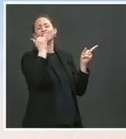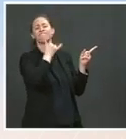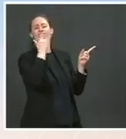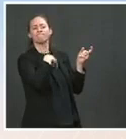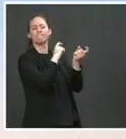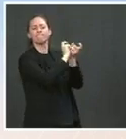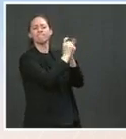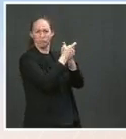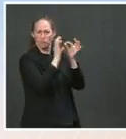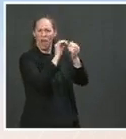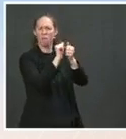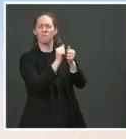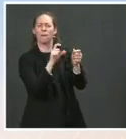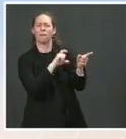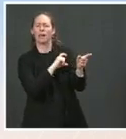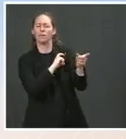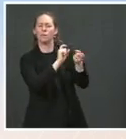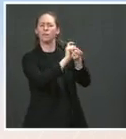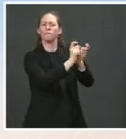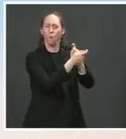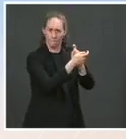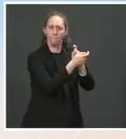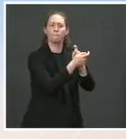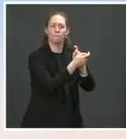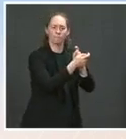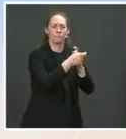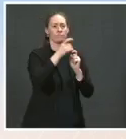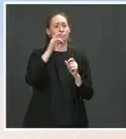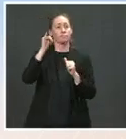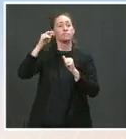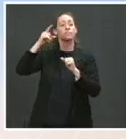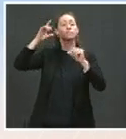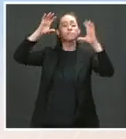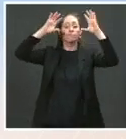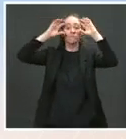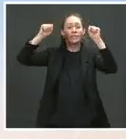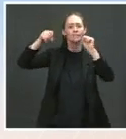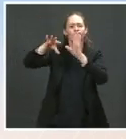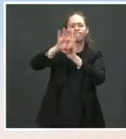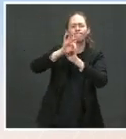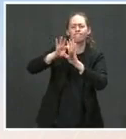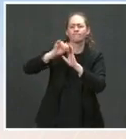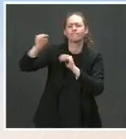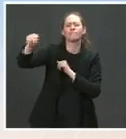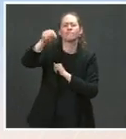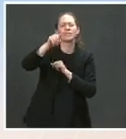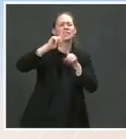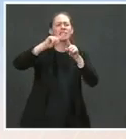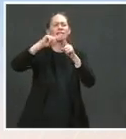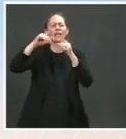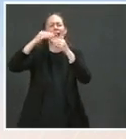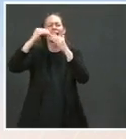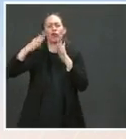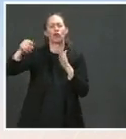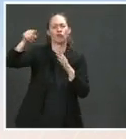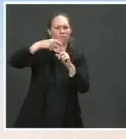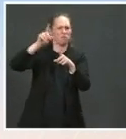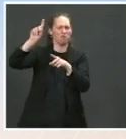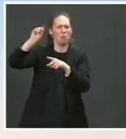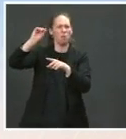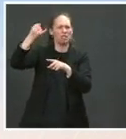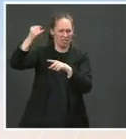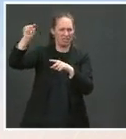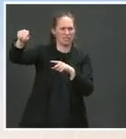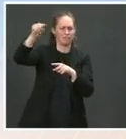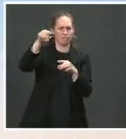to appoint DOJ leadership that would prioritize pattern or practice investigations. He has two critical nominees pending who would do exactly that, Vanita